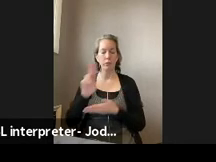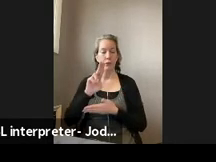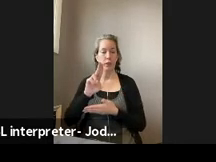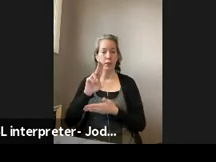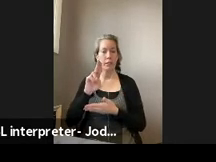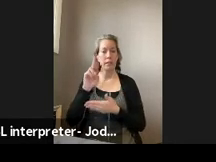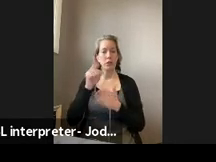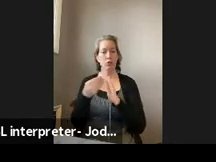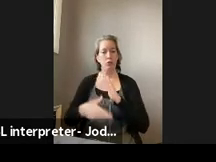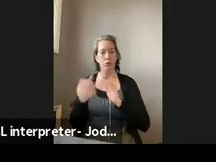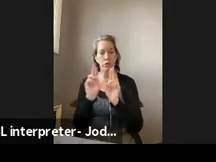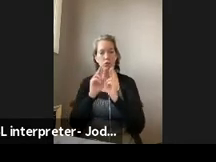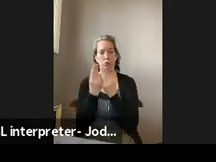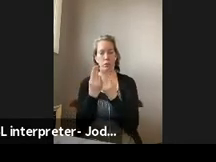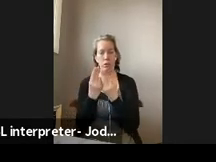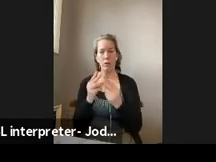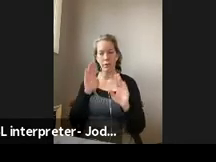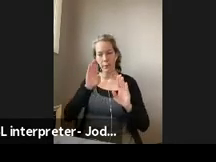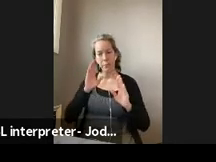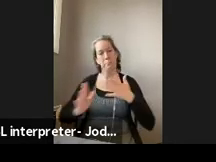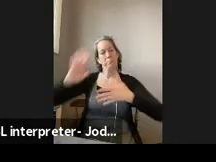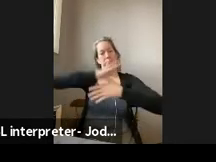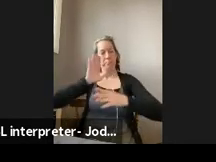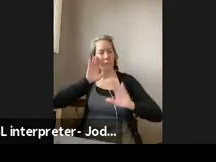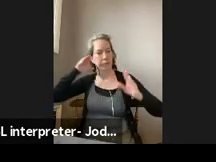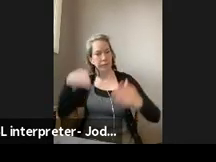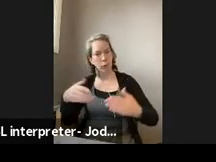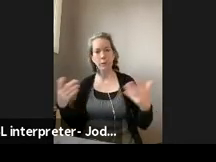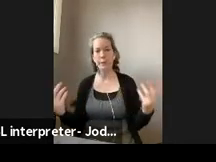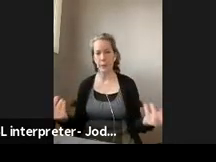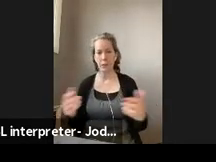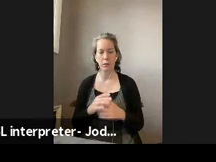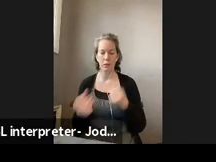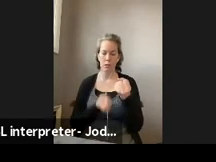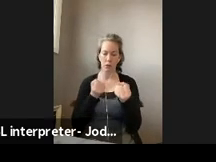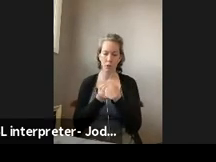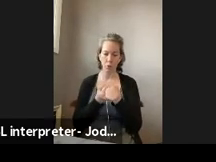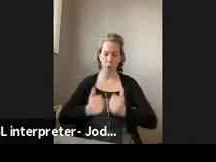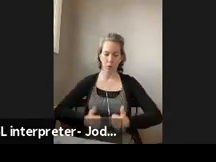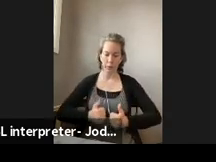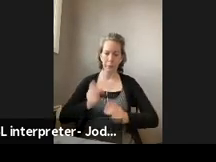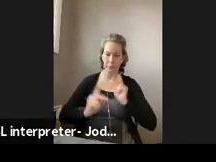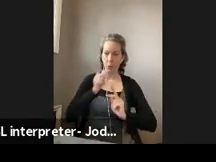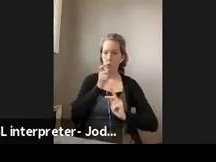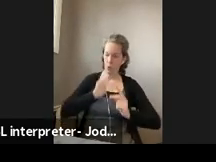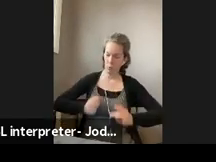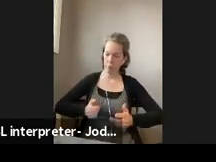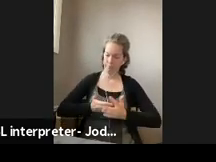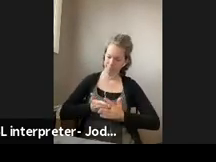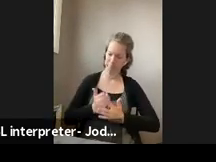focus is ensuring that we support survivors, that we implement programming